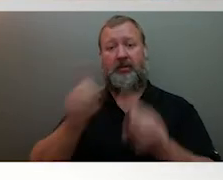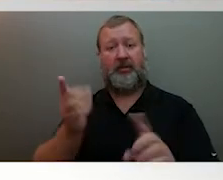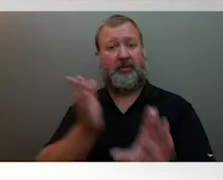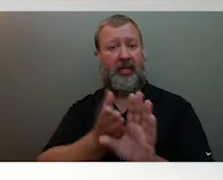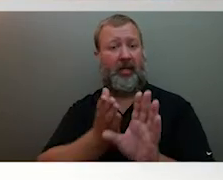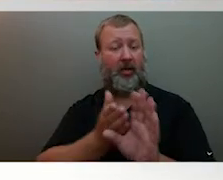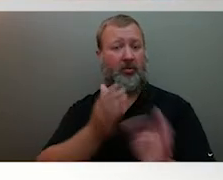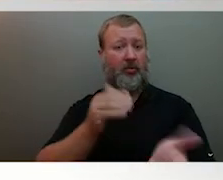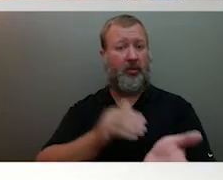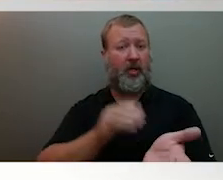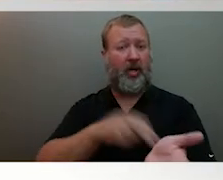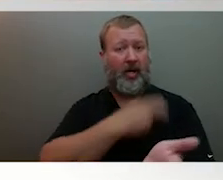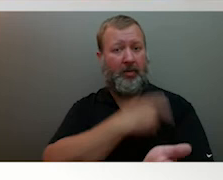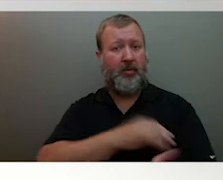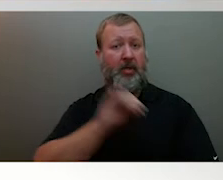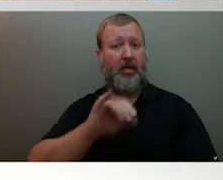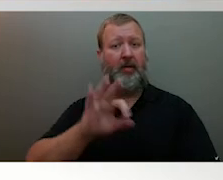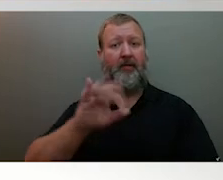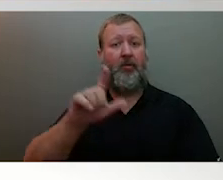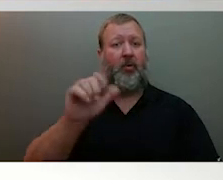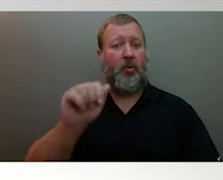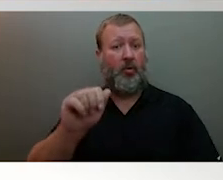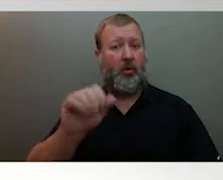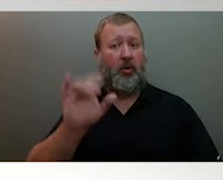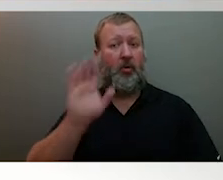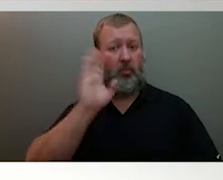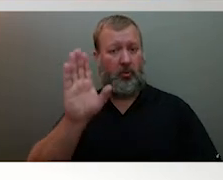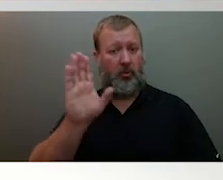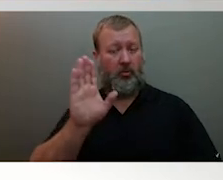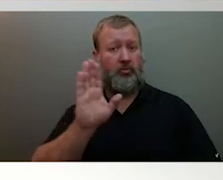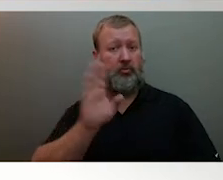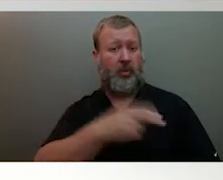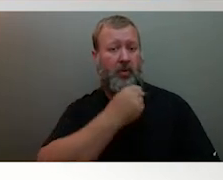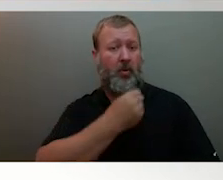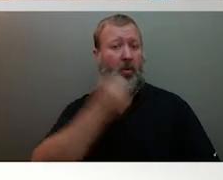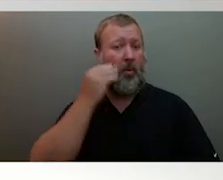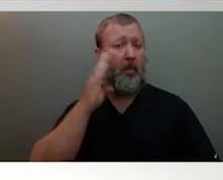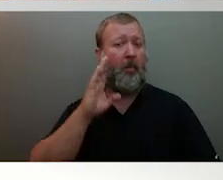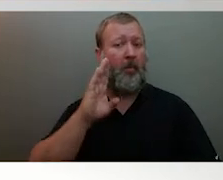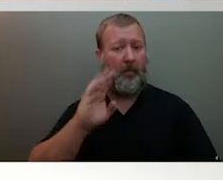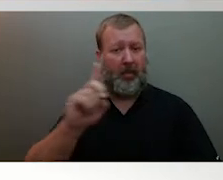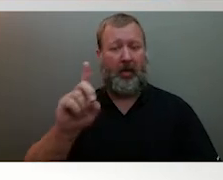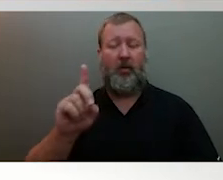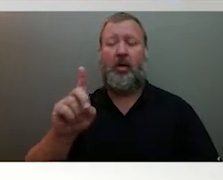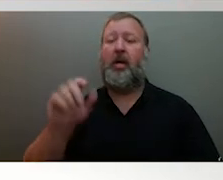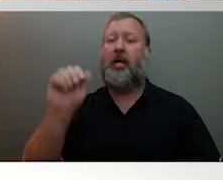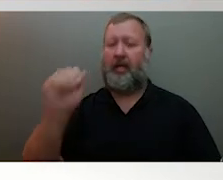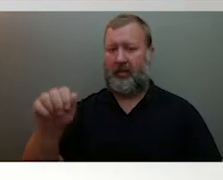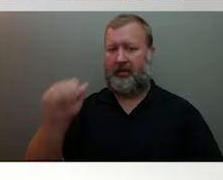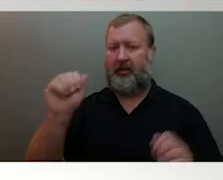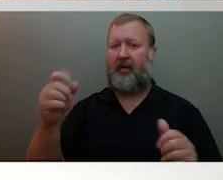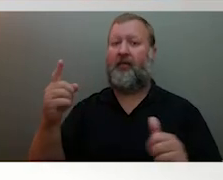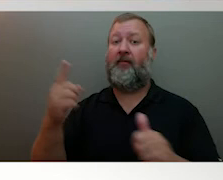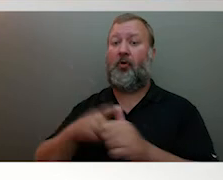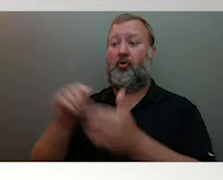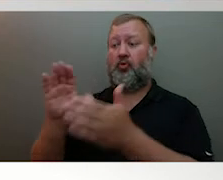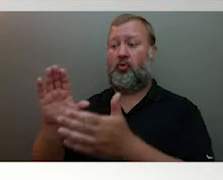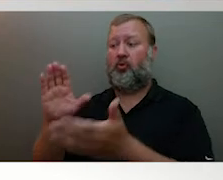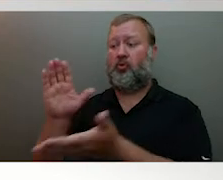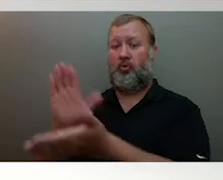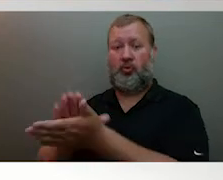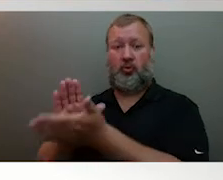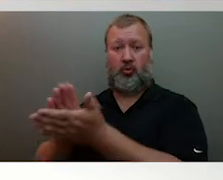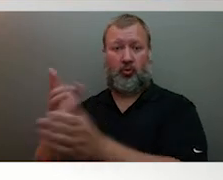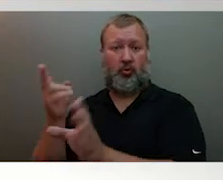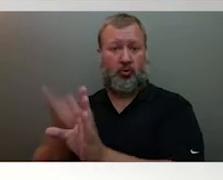be placed on hospital homebound? Yes, the student must enroll in a Florida public school first. The